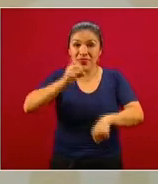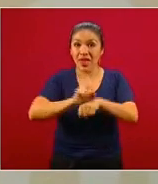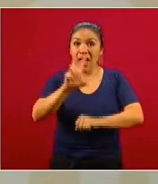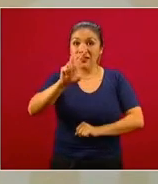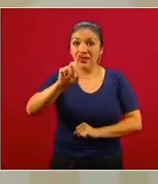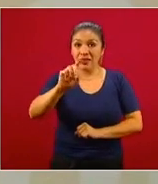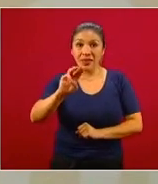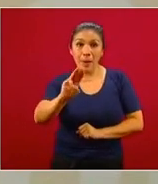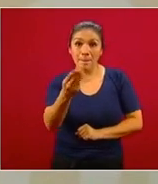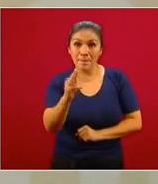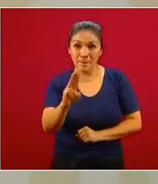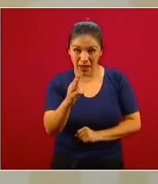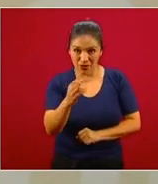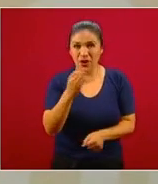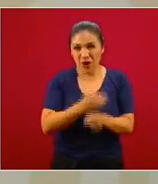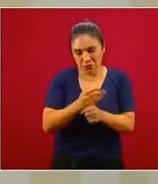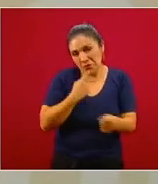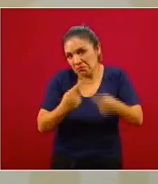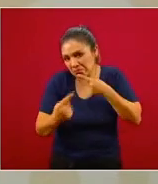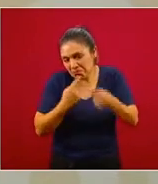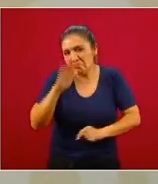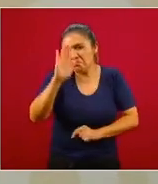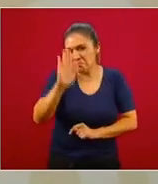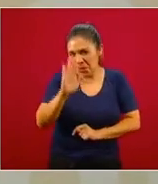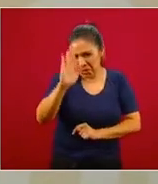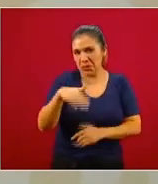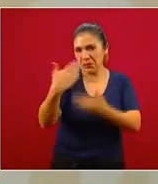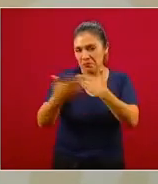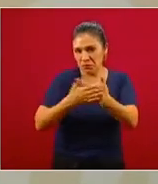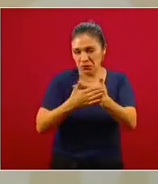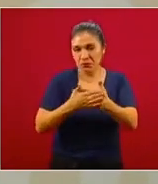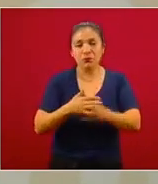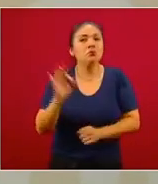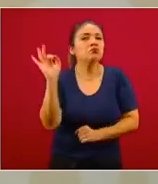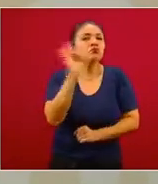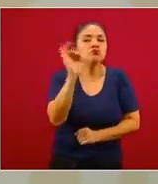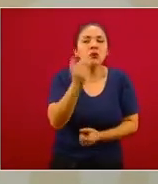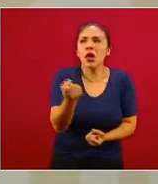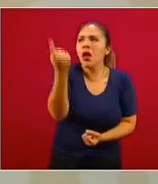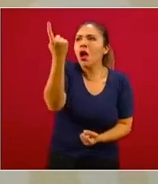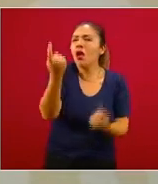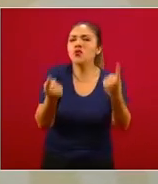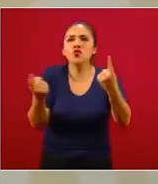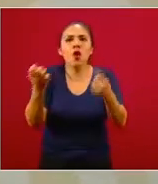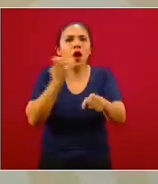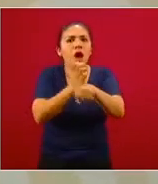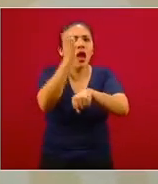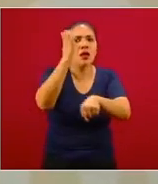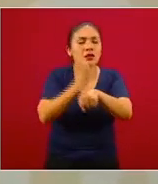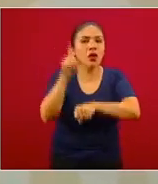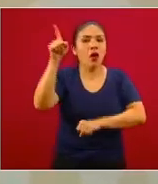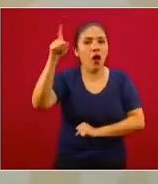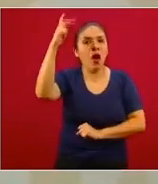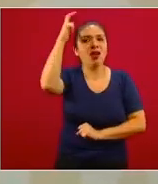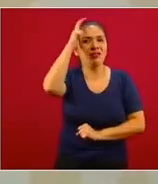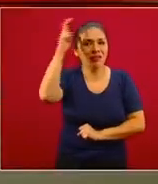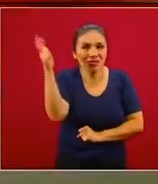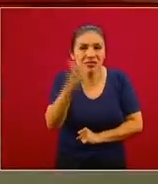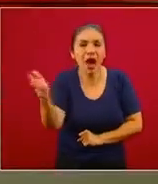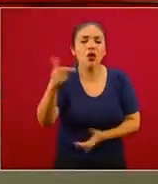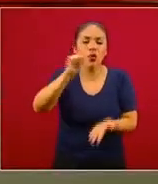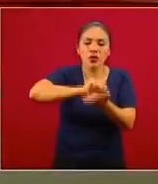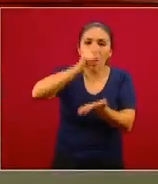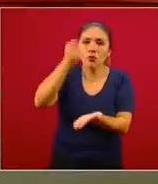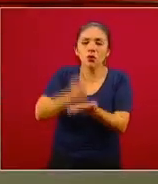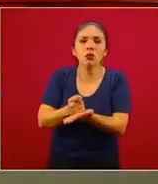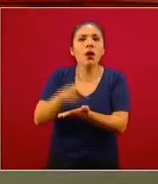mayo, de origen We planeada had para esa planned on fecha, ending this May cuando 30th. algunas How do we do entidades this when in federativas, en some el caso de states Hidalgo, like en el caso de Hidalgo and Tamaulipas van a